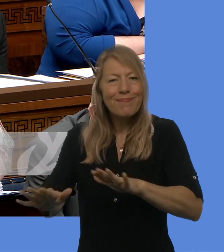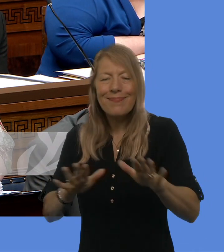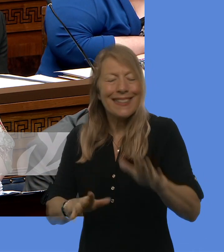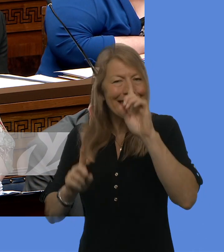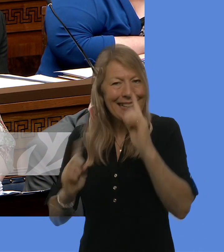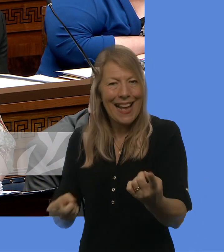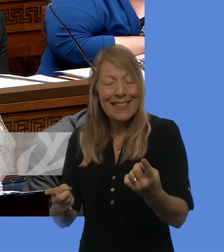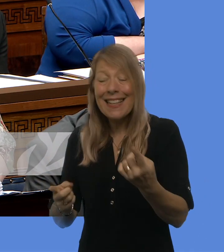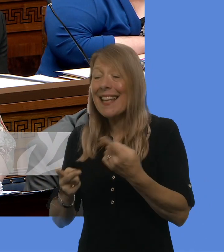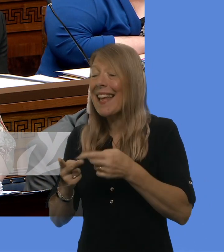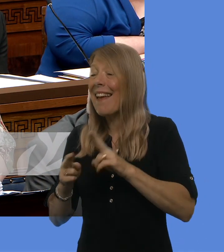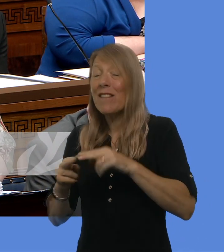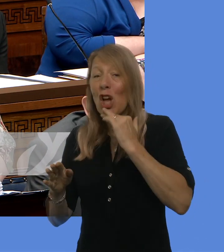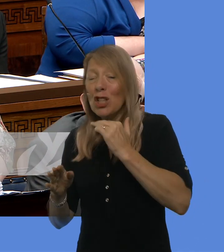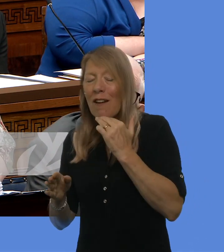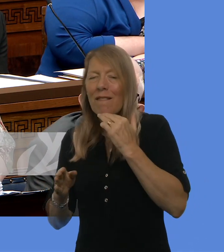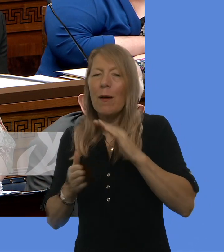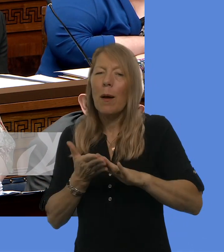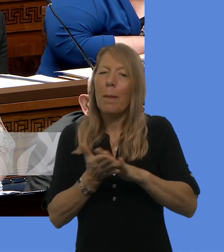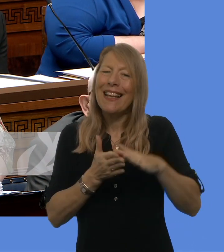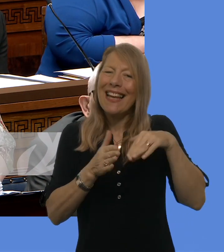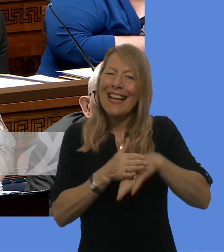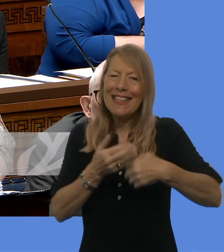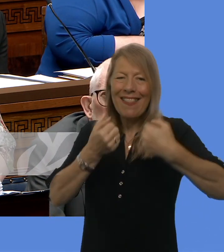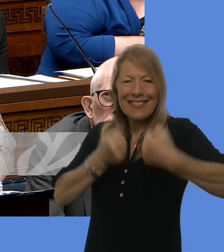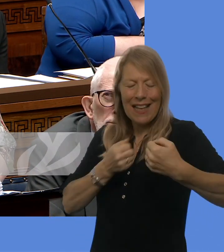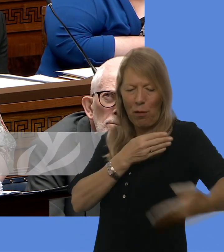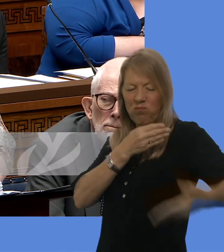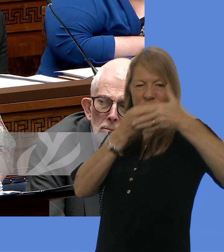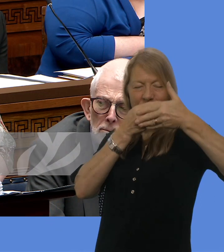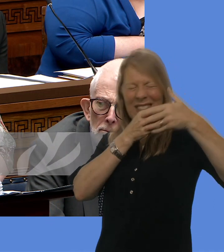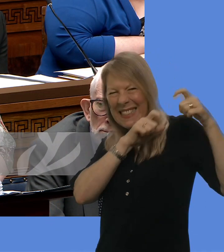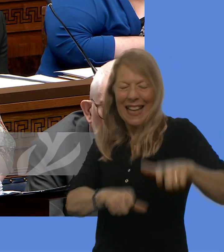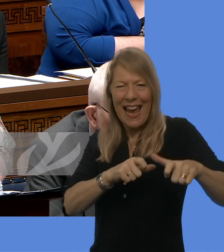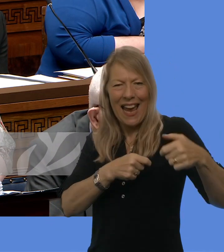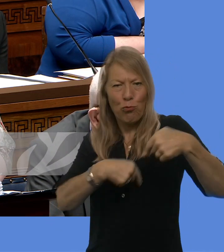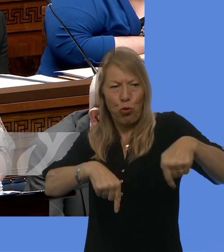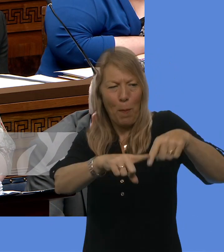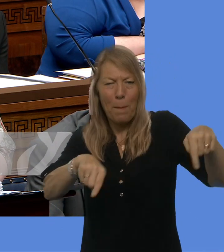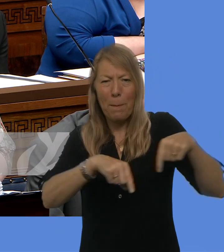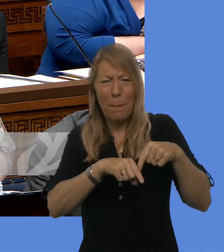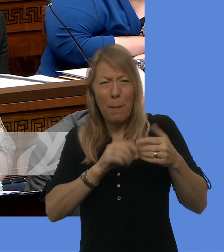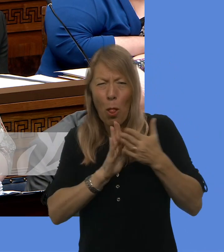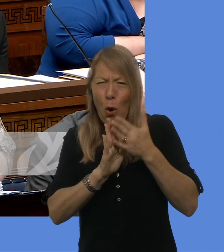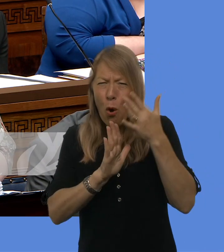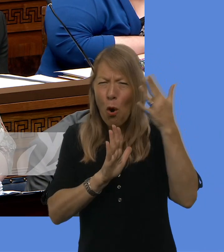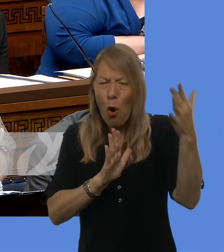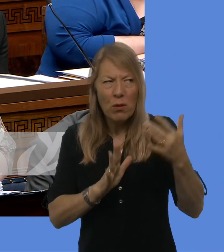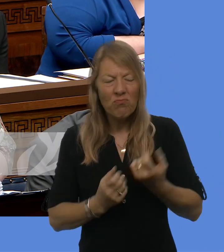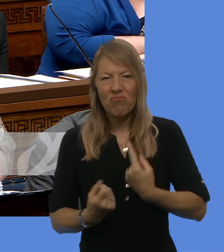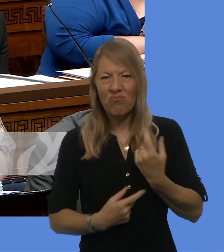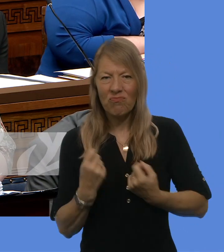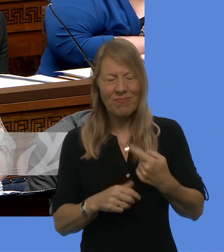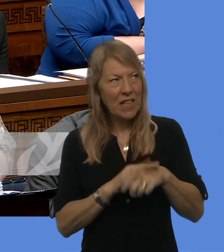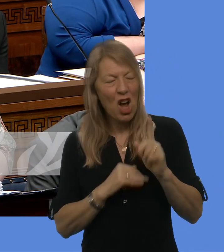will reduce, and relationships with staff deteriorate. The fact that over 500 prisoners are now doubling up across the estate also has an impact on